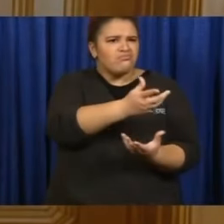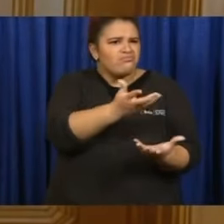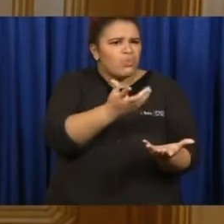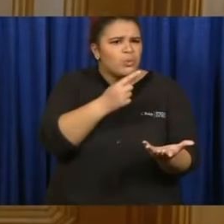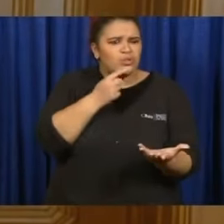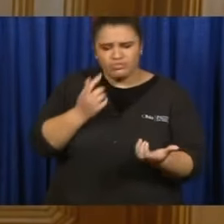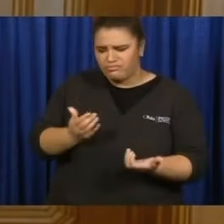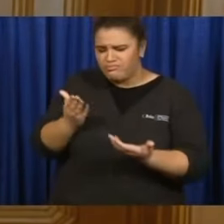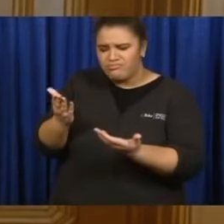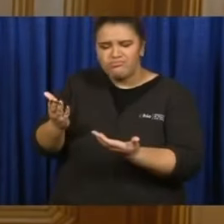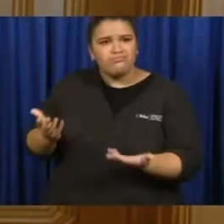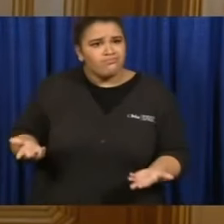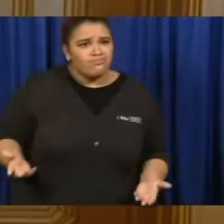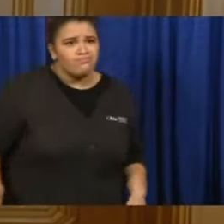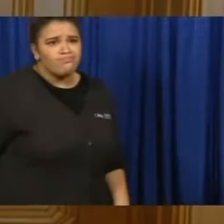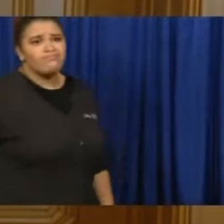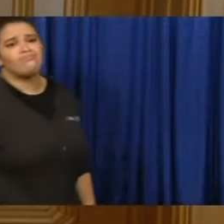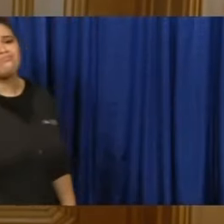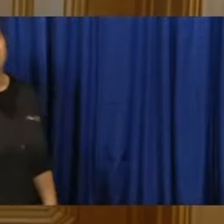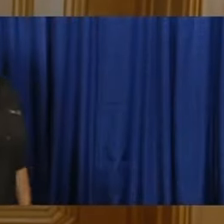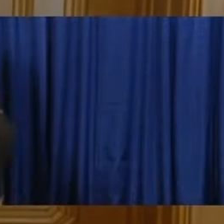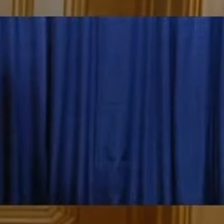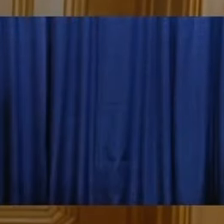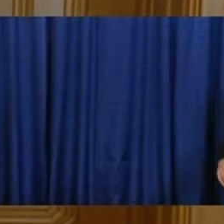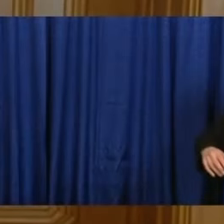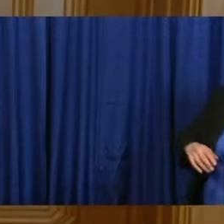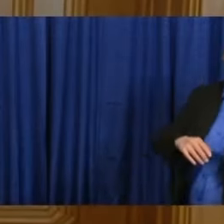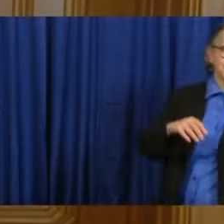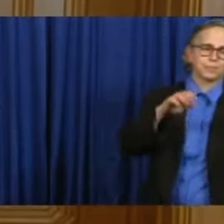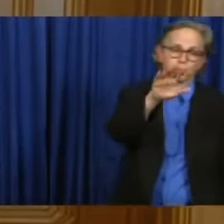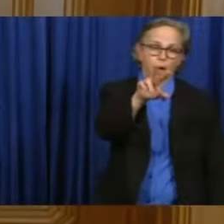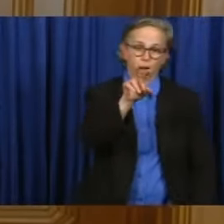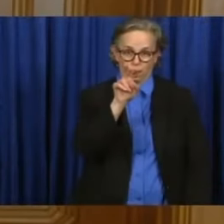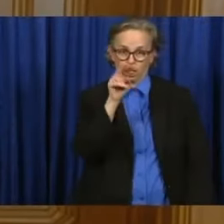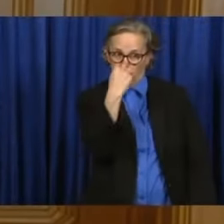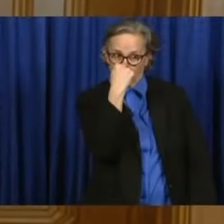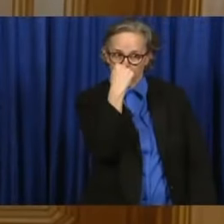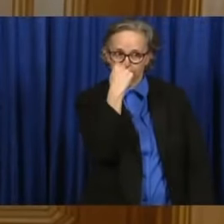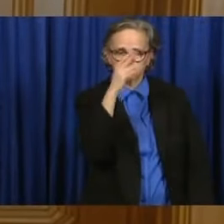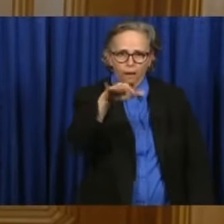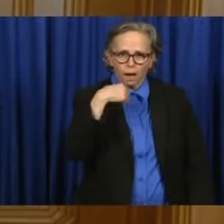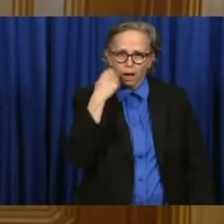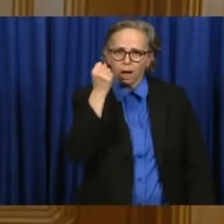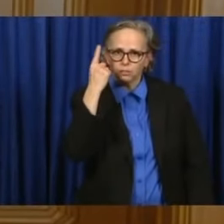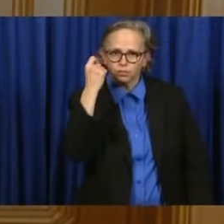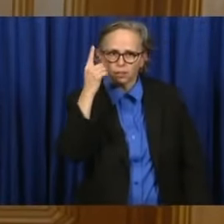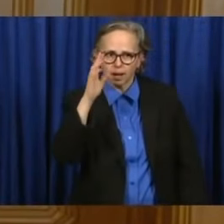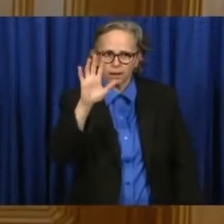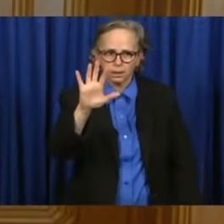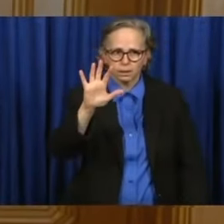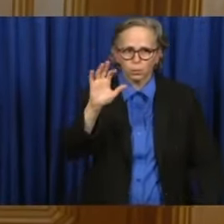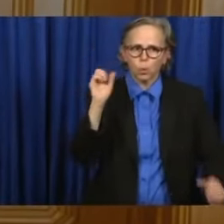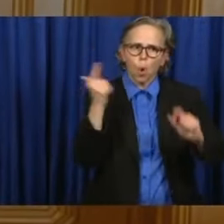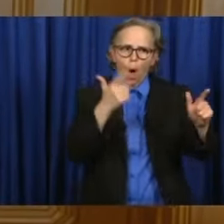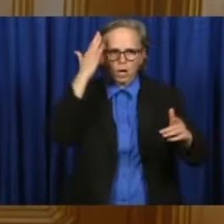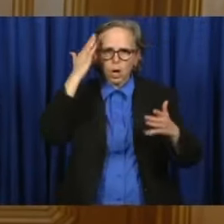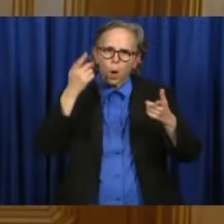Jim, look, I think we all understand what's going on out there. I talk to people, I get text